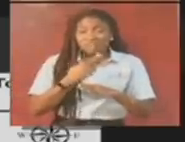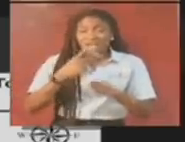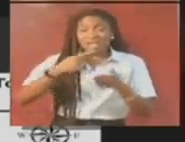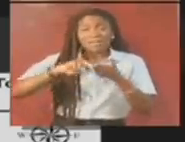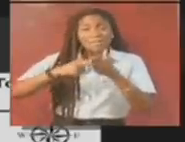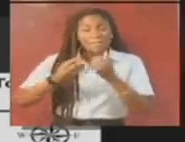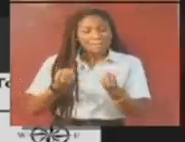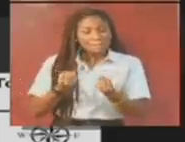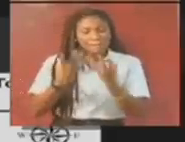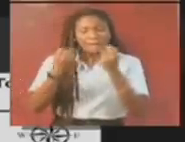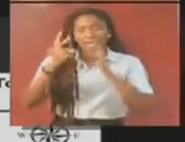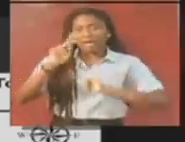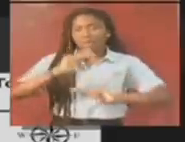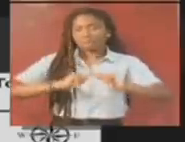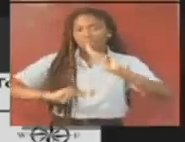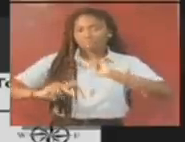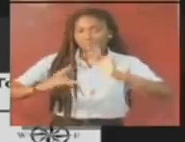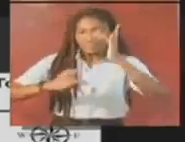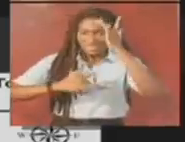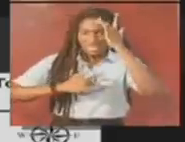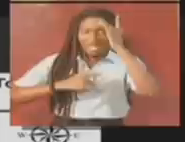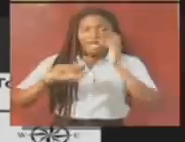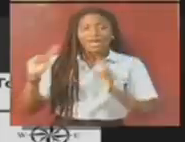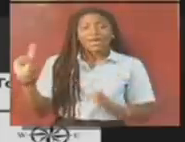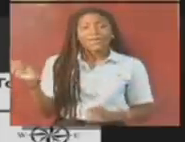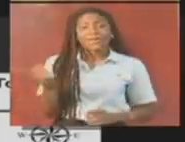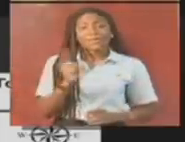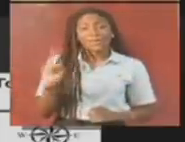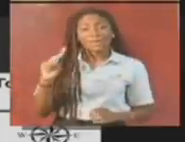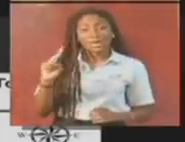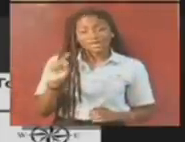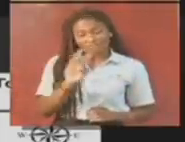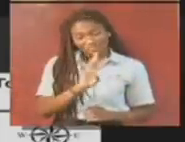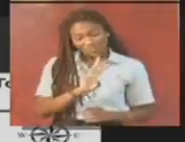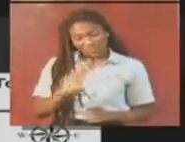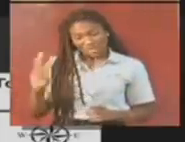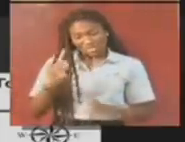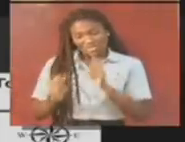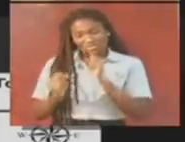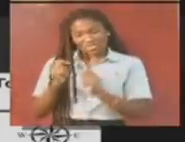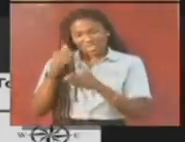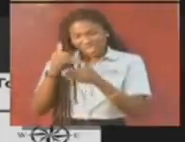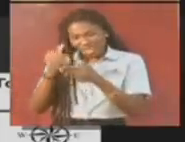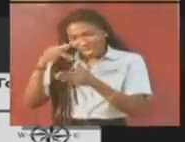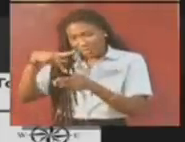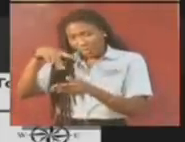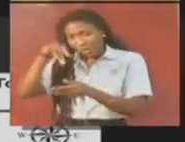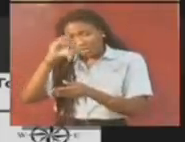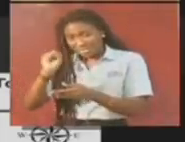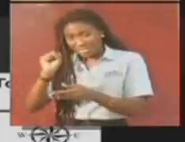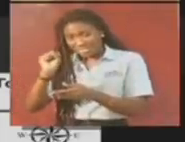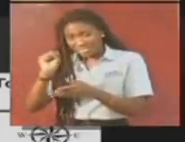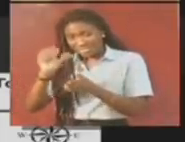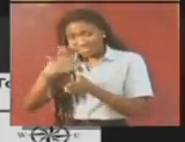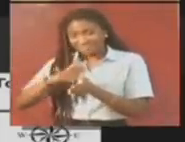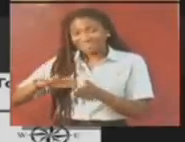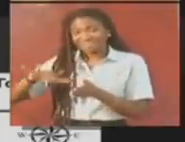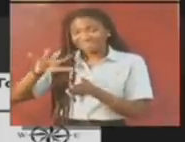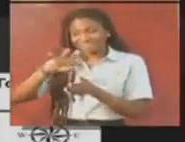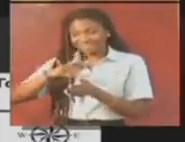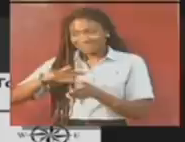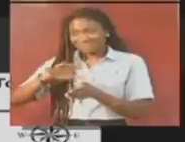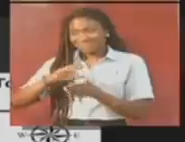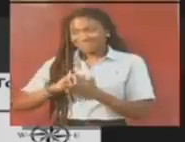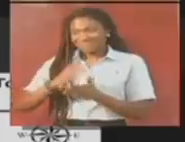majority of those areas are in the St. George West to St. George East area, which of course is in alignment with the